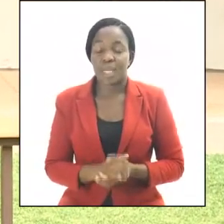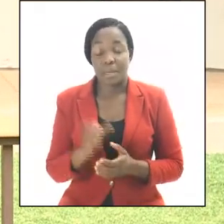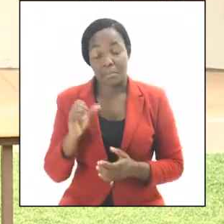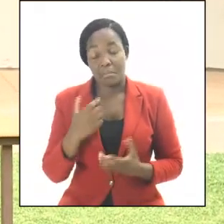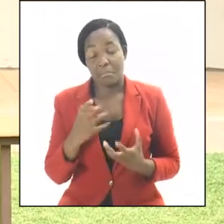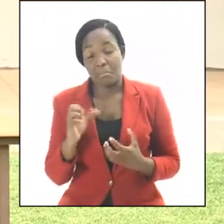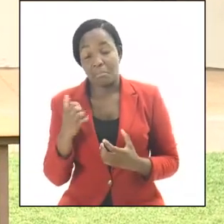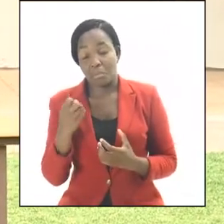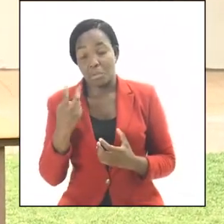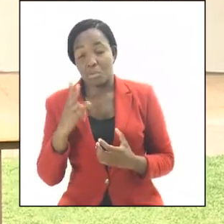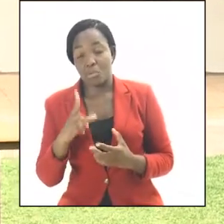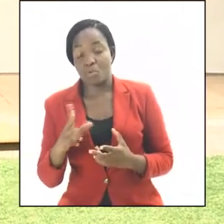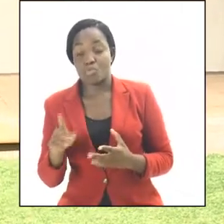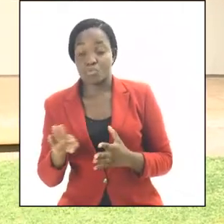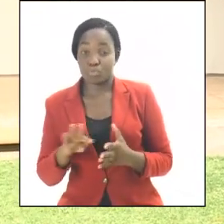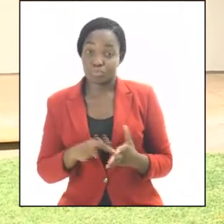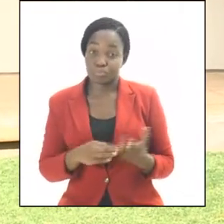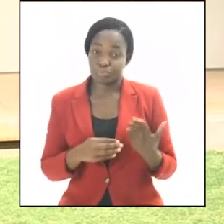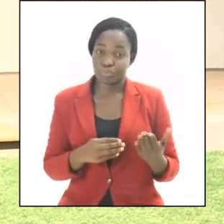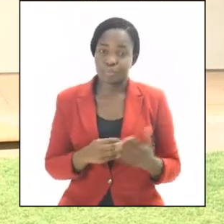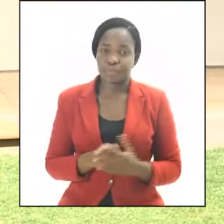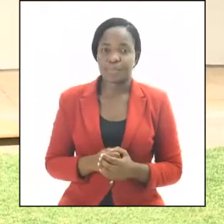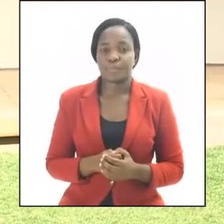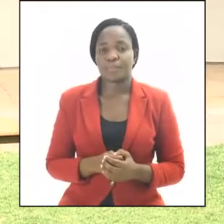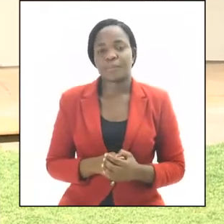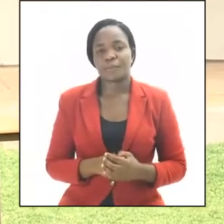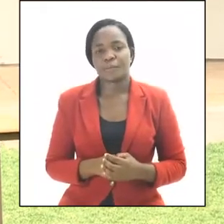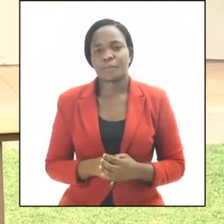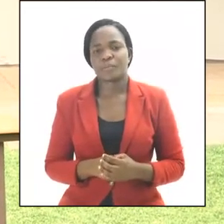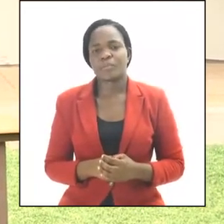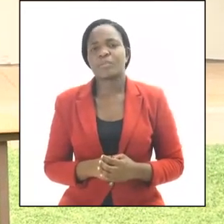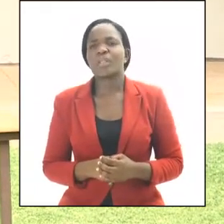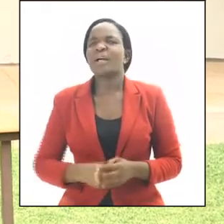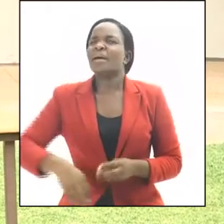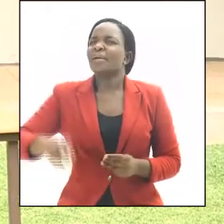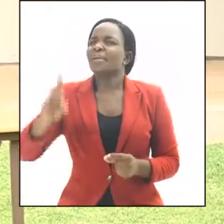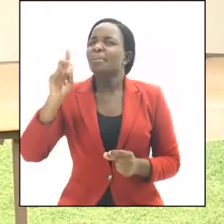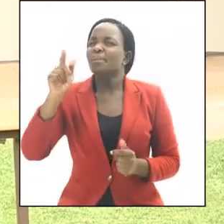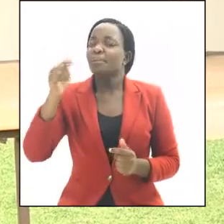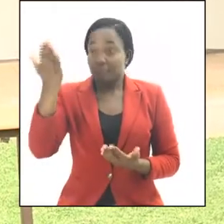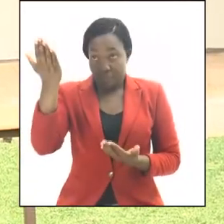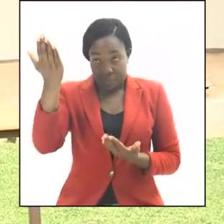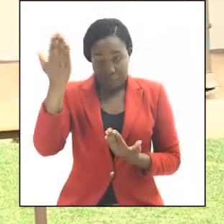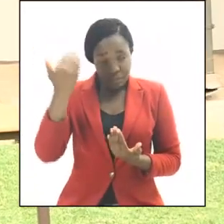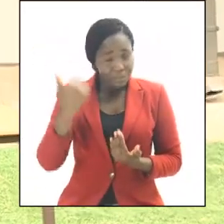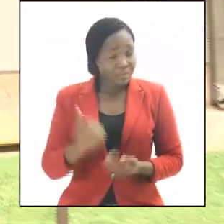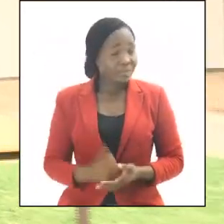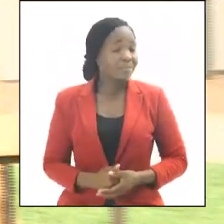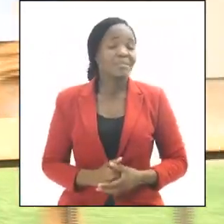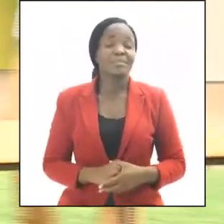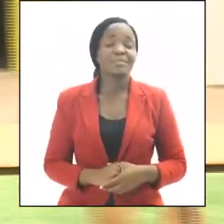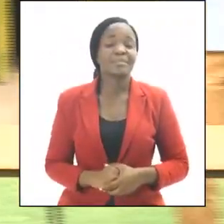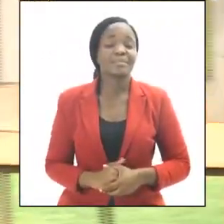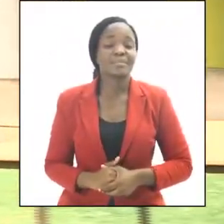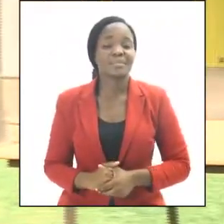more people just to make sure. Oh, there people go. Hi guys, could you please join me?